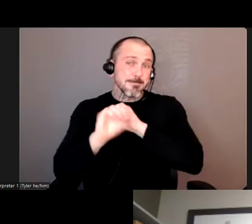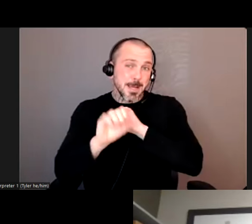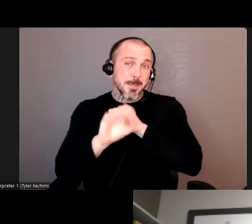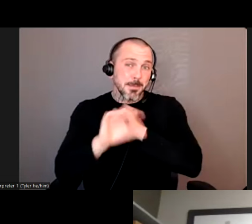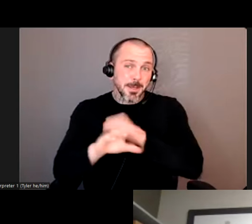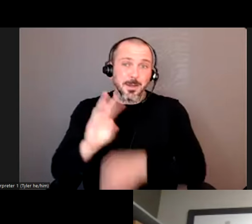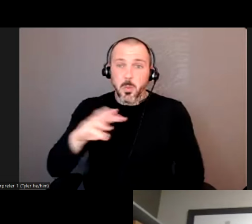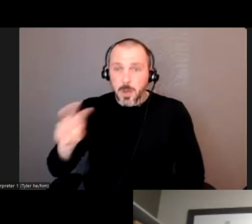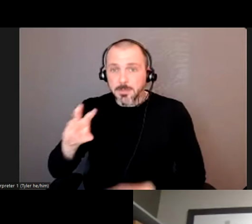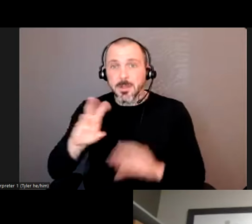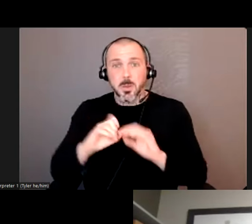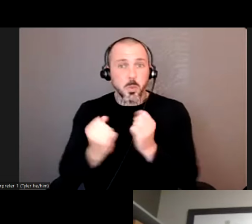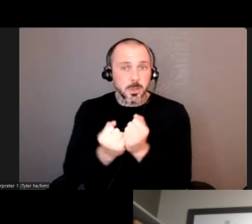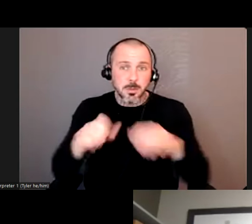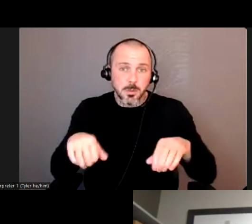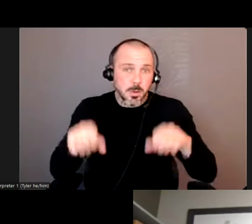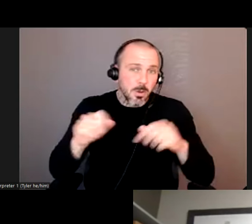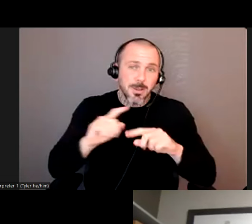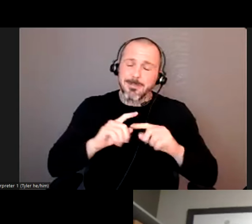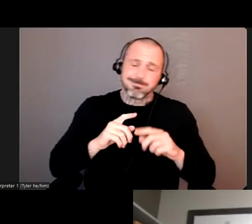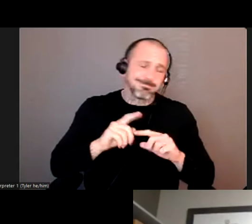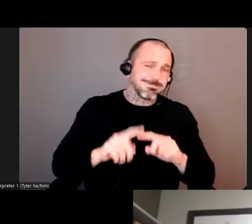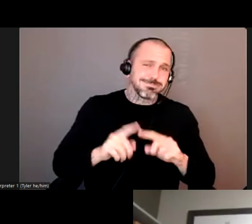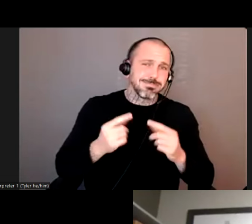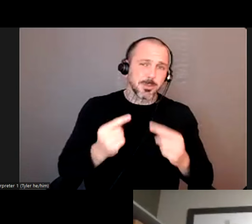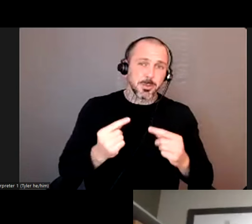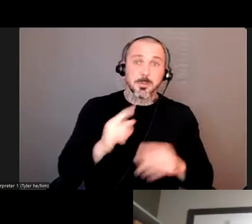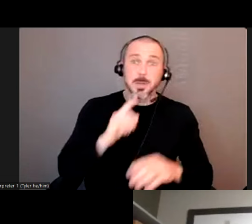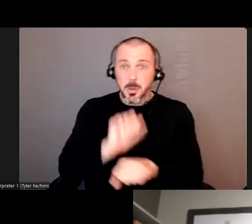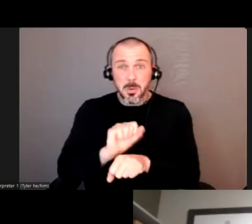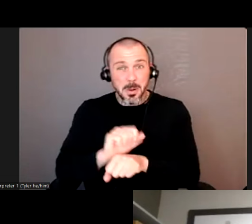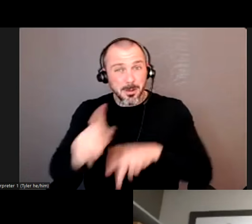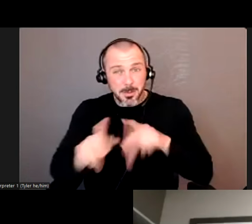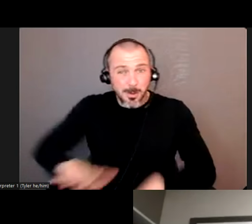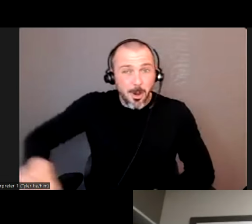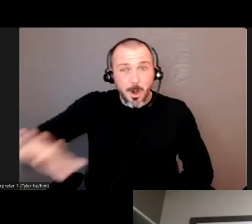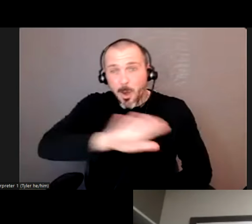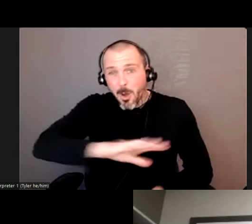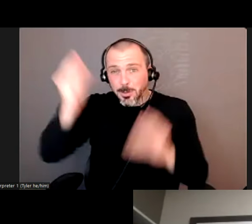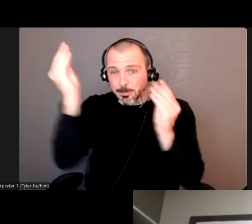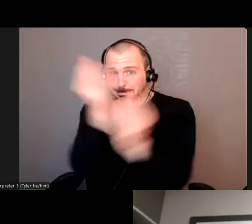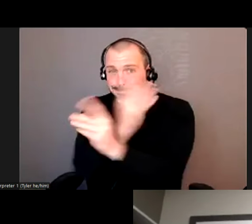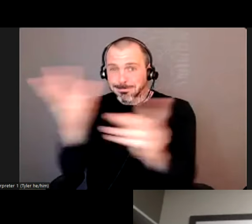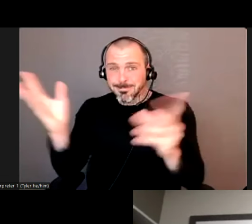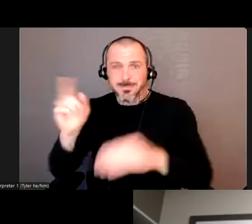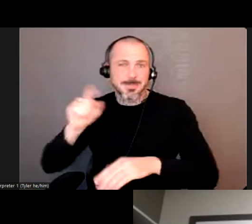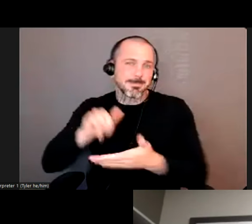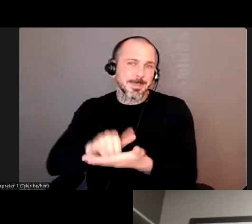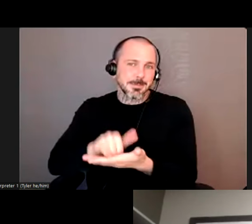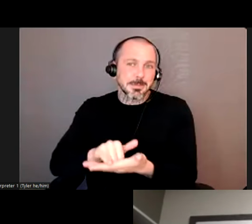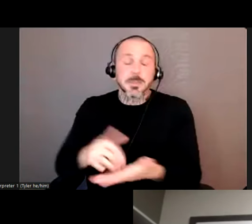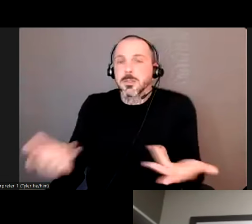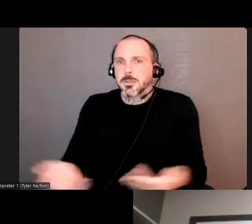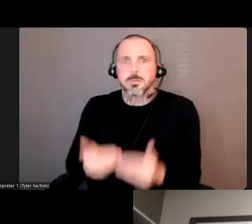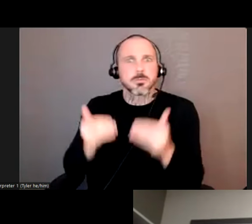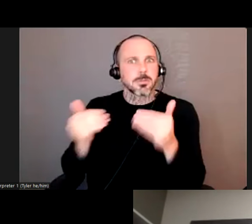website, through webinars, but obviously it's so challenging to get to everyone that it can make a huge difference just by sharing that information with our